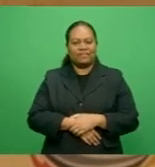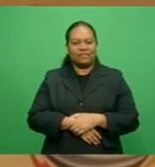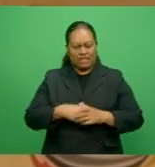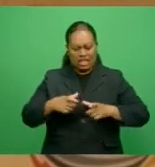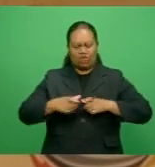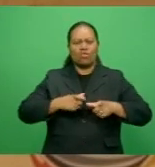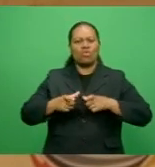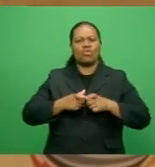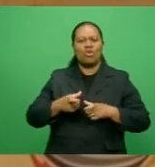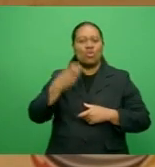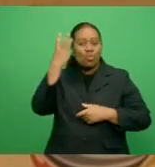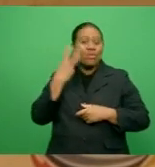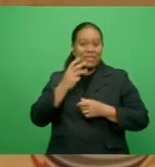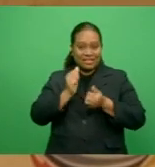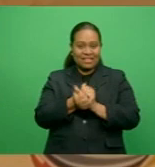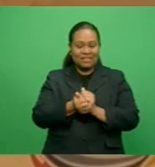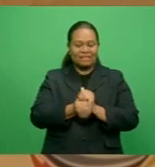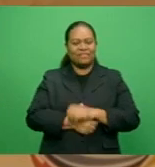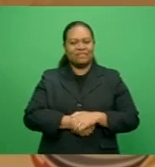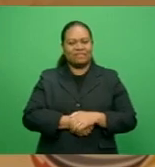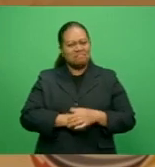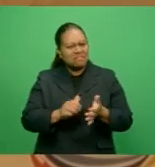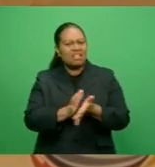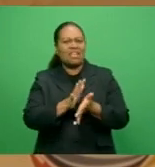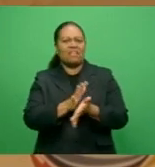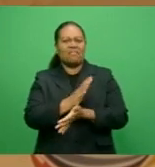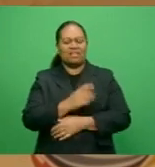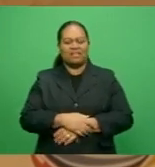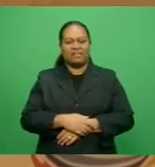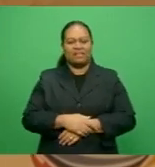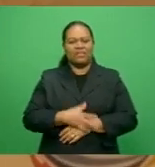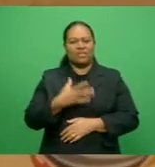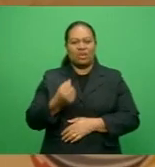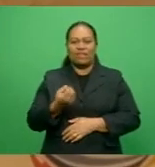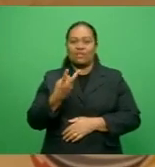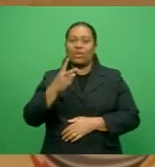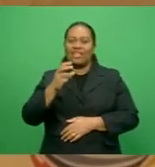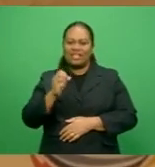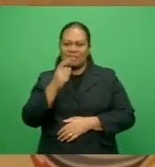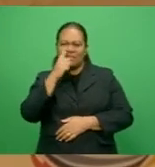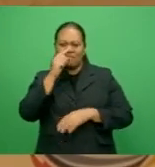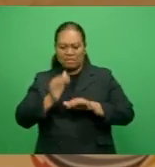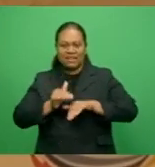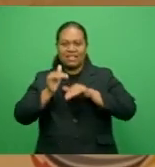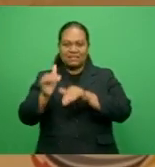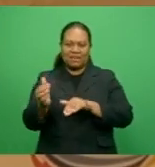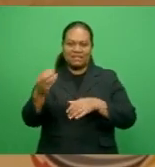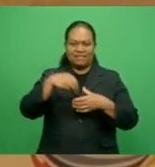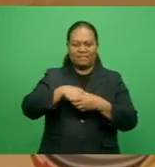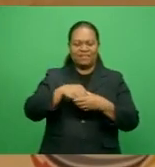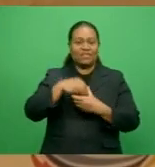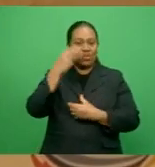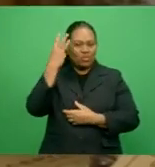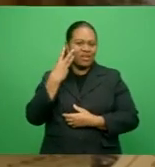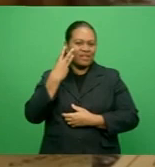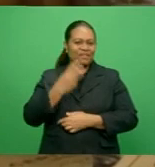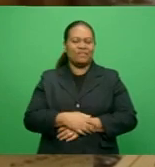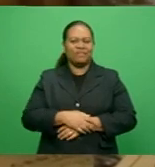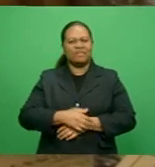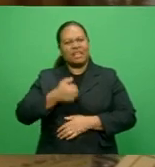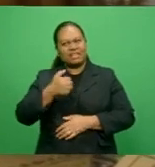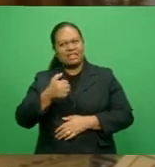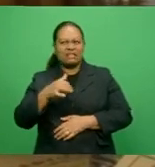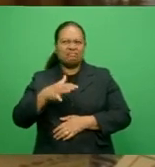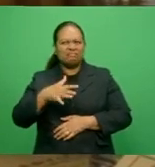women games. And I'm quite happy to have these 20 participants here in this course. We are about 6 or 8 of